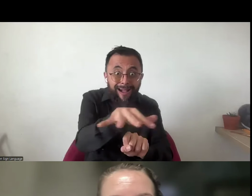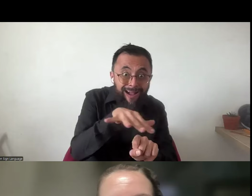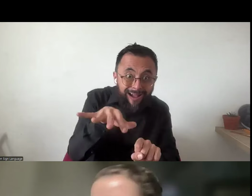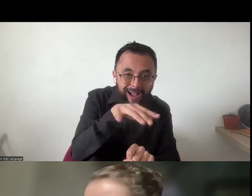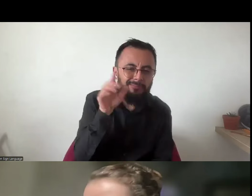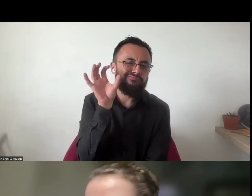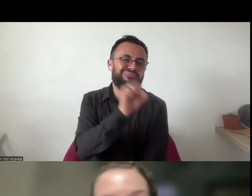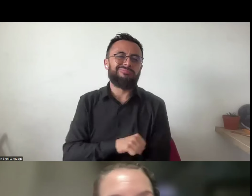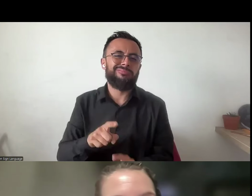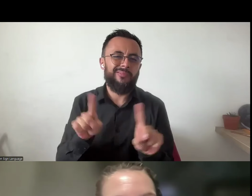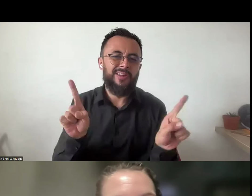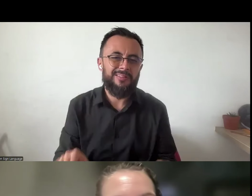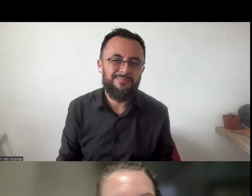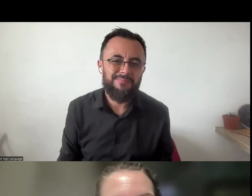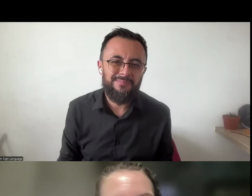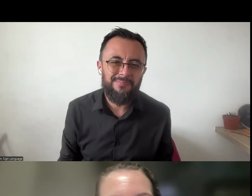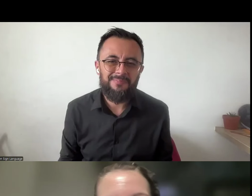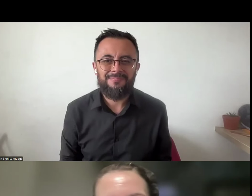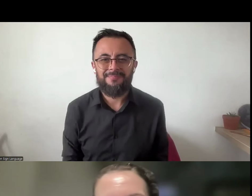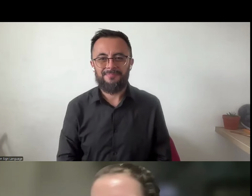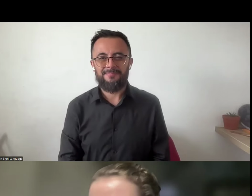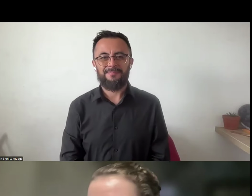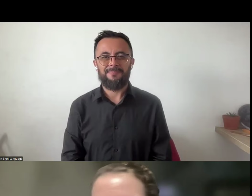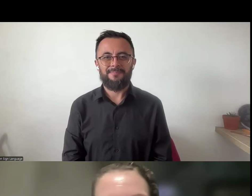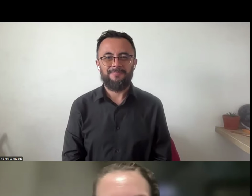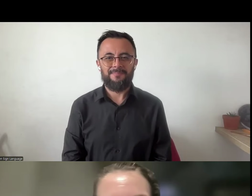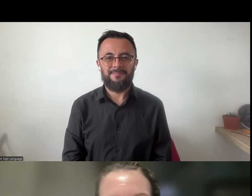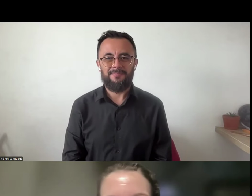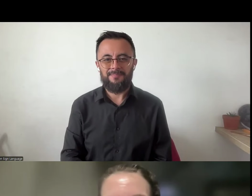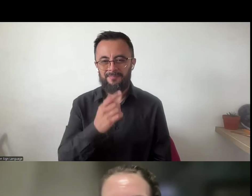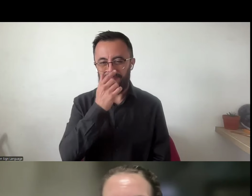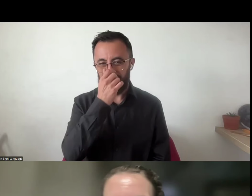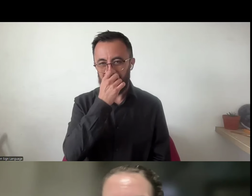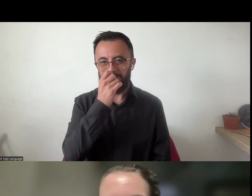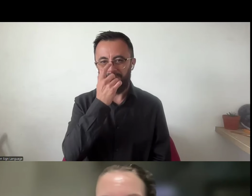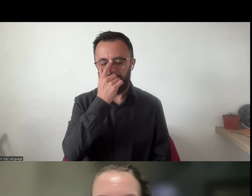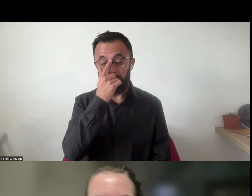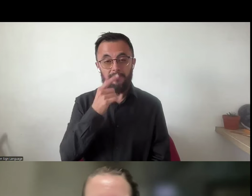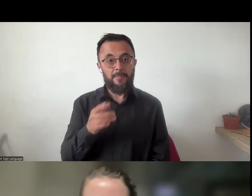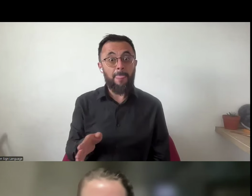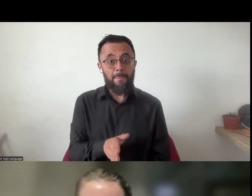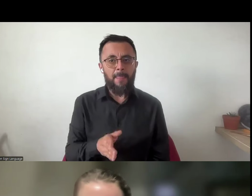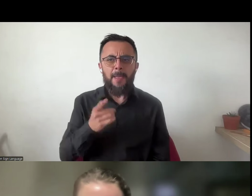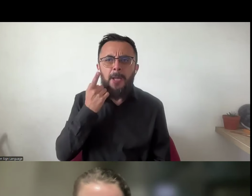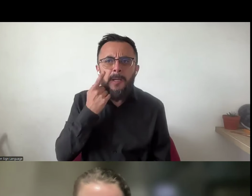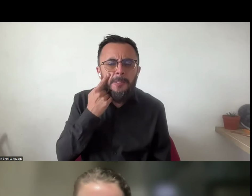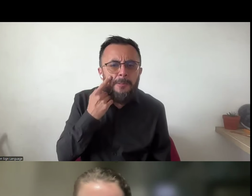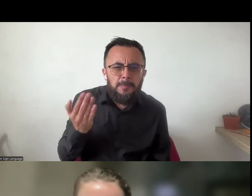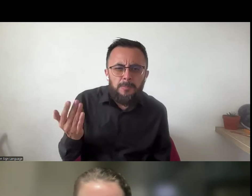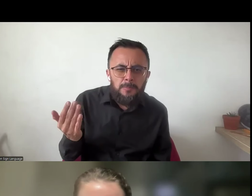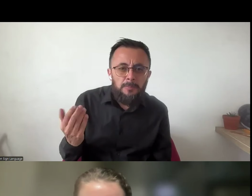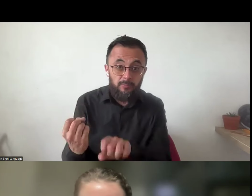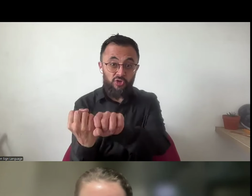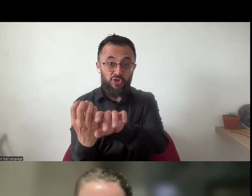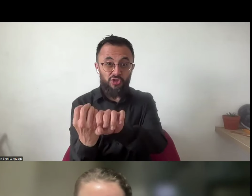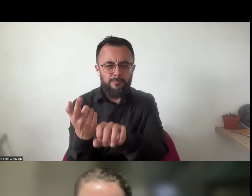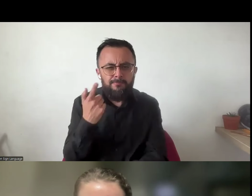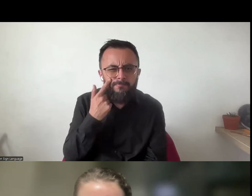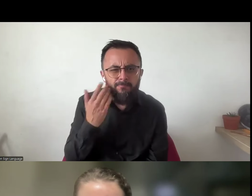Perfecto. Muchísimas gracias, Melanie. Thank you. Very well, thank you very A much, ver si hay alguna Melanie. pregunta más. Creo que no I veo think ninguna pregunta